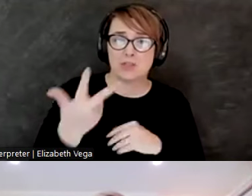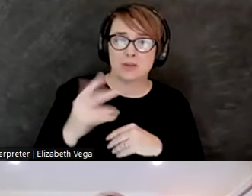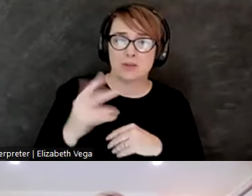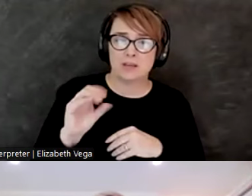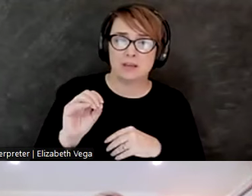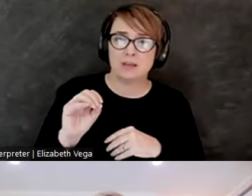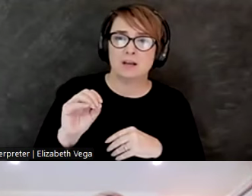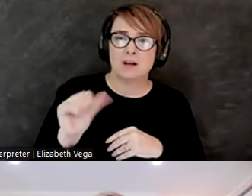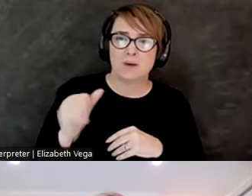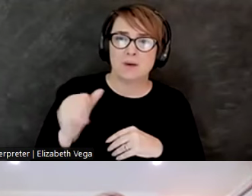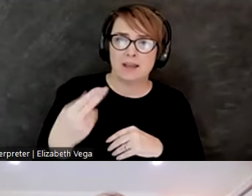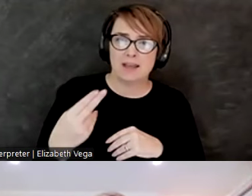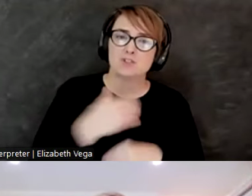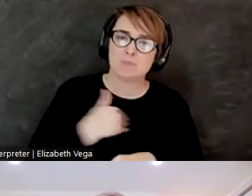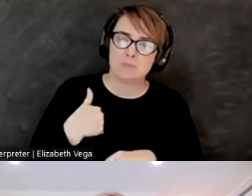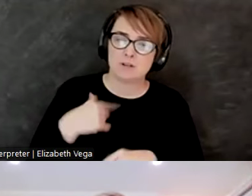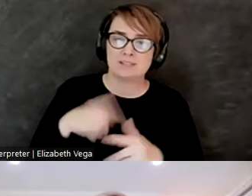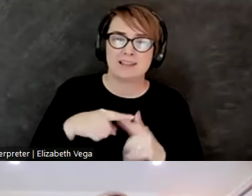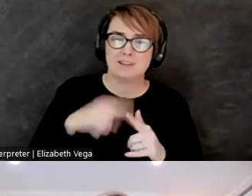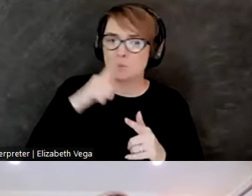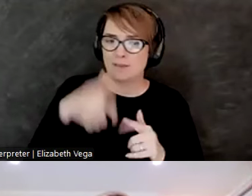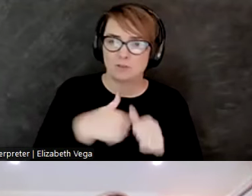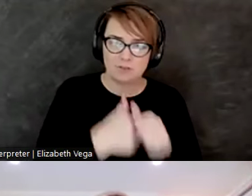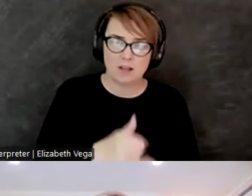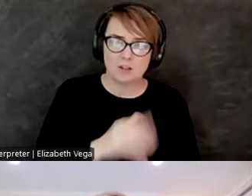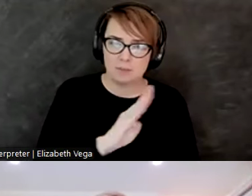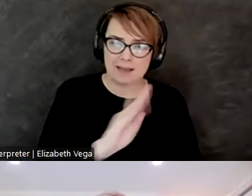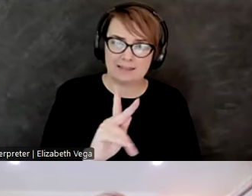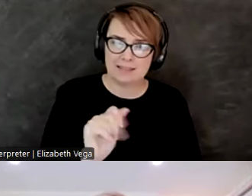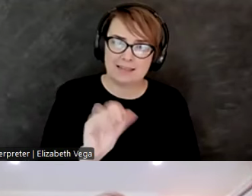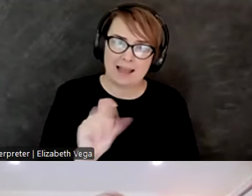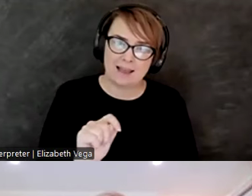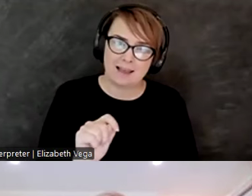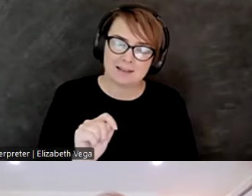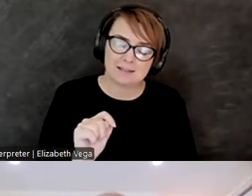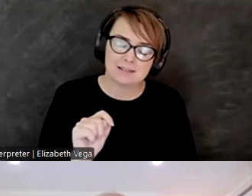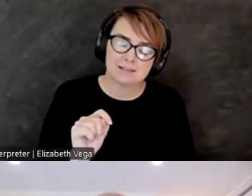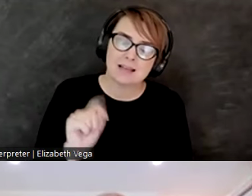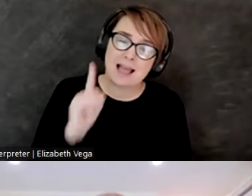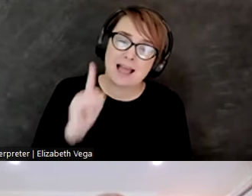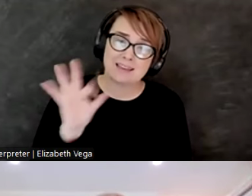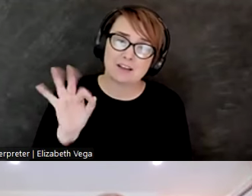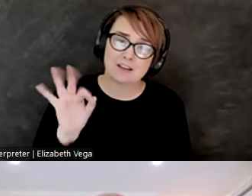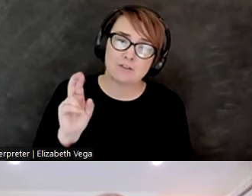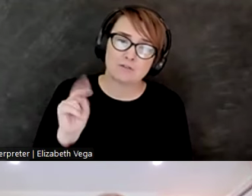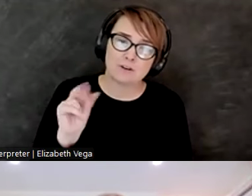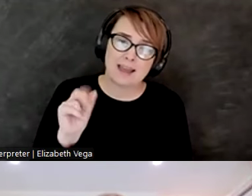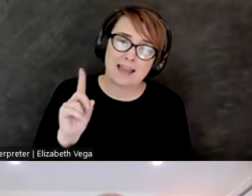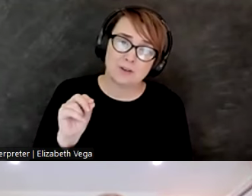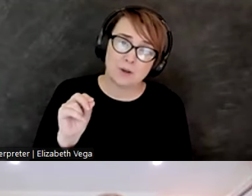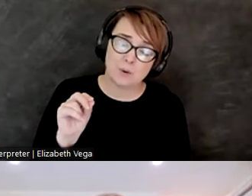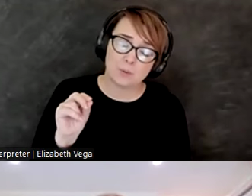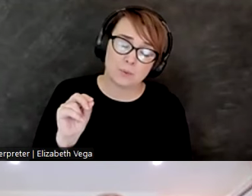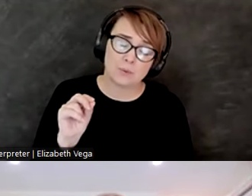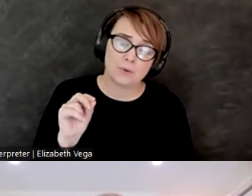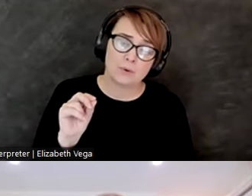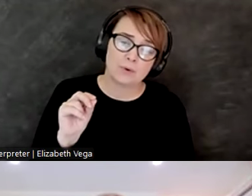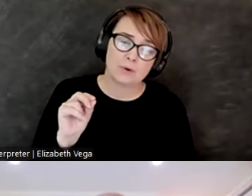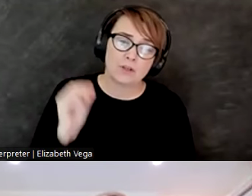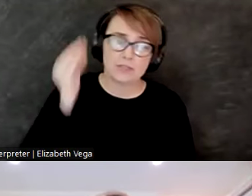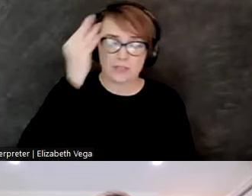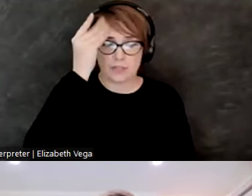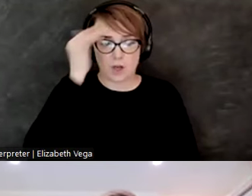Keene. Well, so I think, Fernando, the thought is, do you